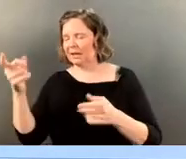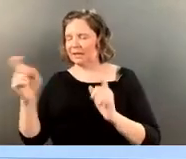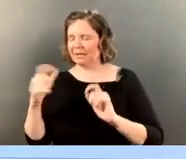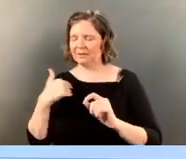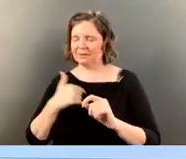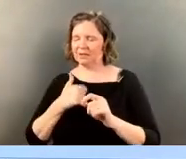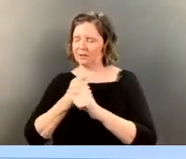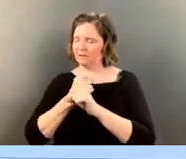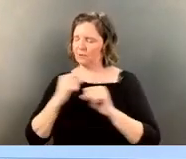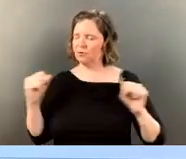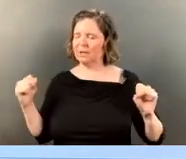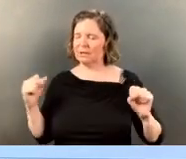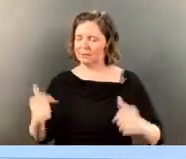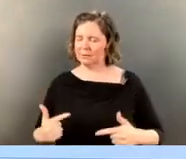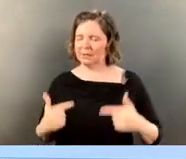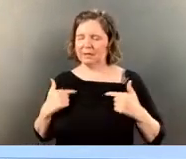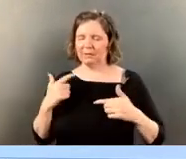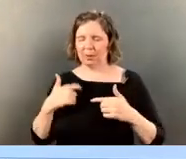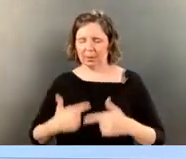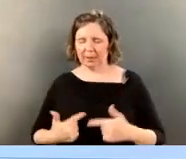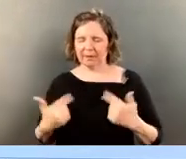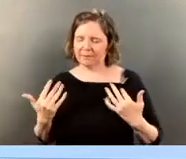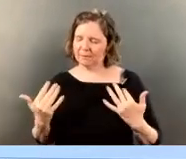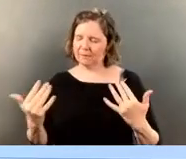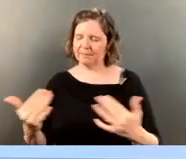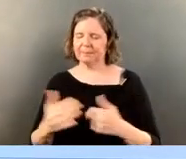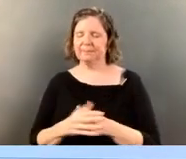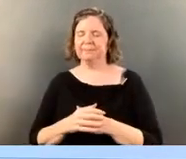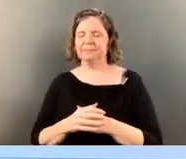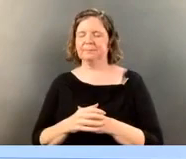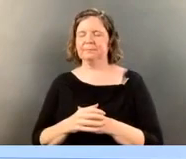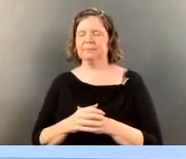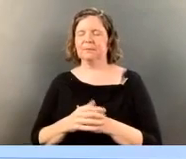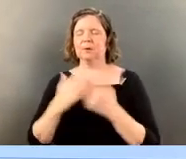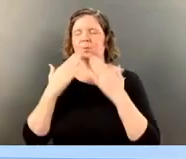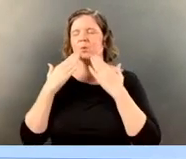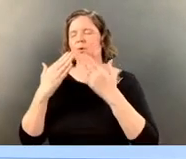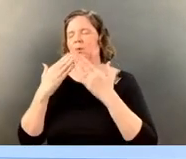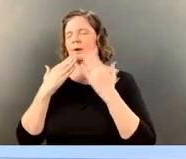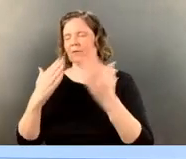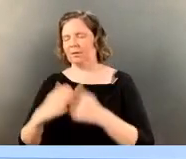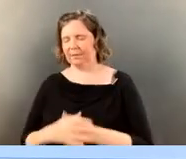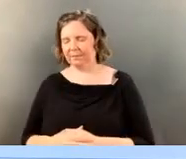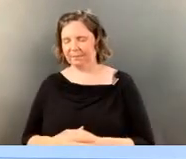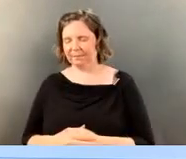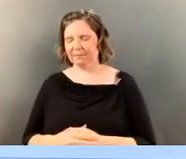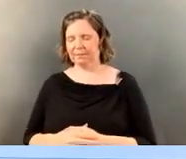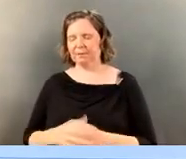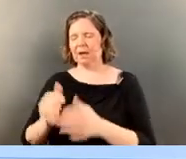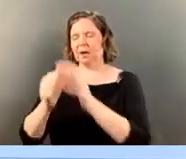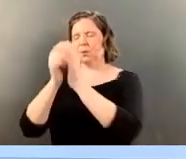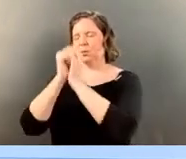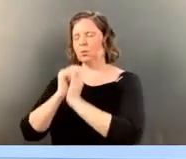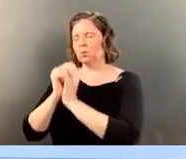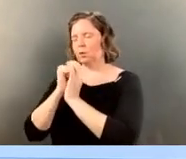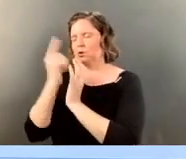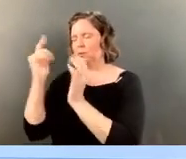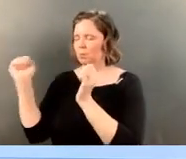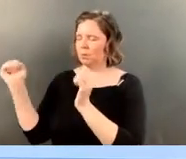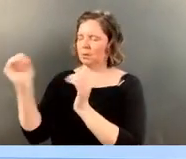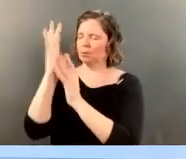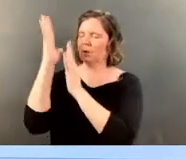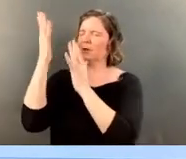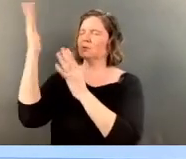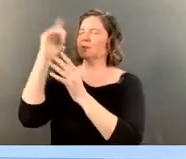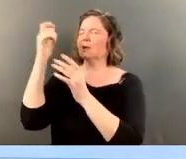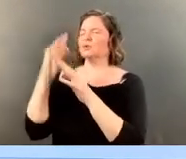the freedom to live the life that we live. God, we're grateful. God, we worship you and we praise you because you're worthy